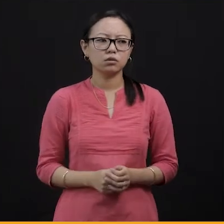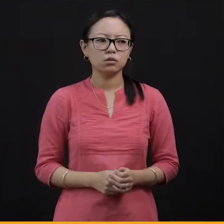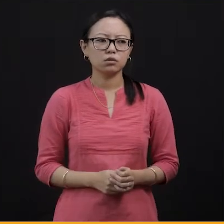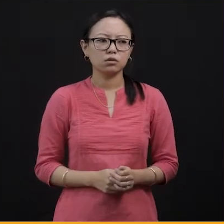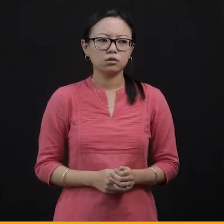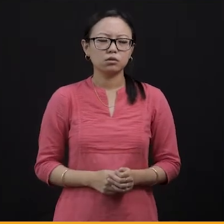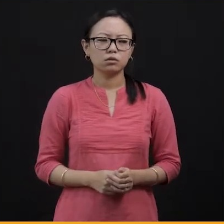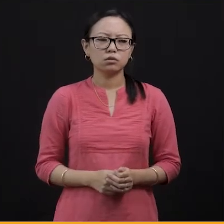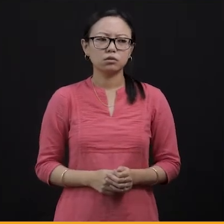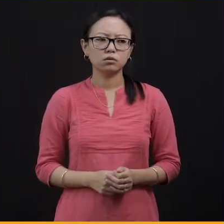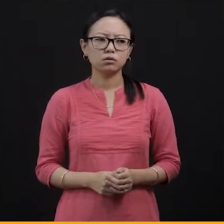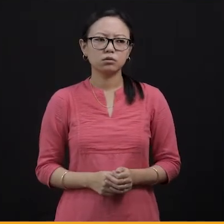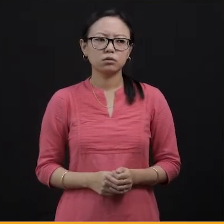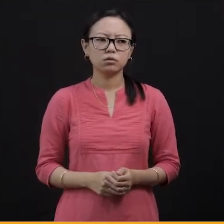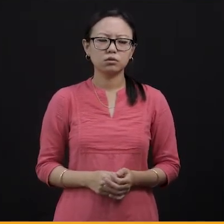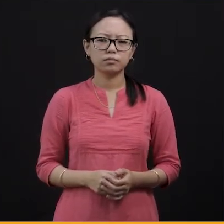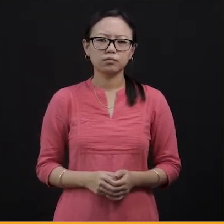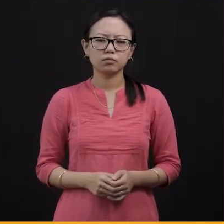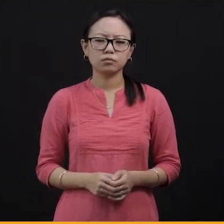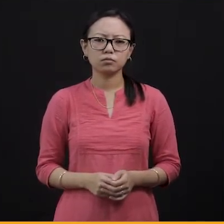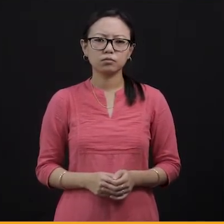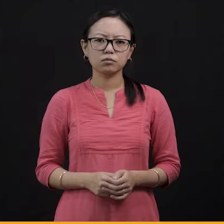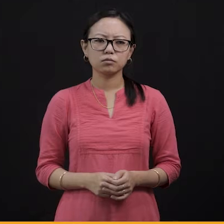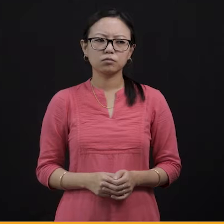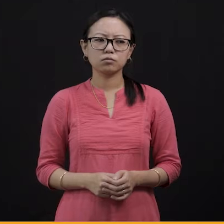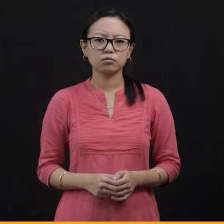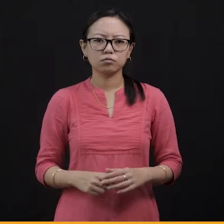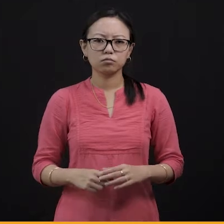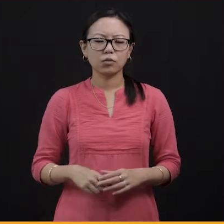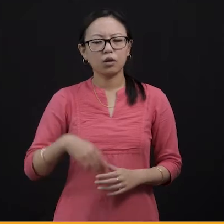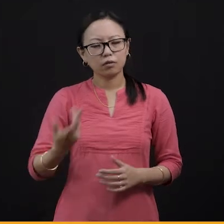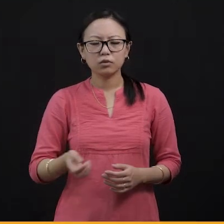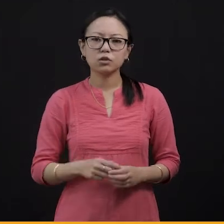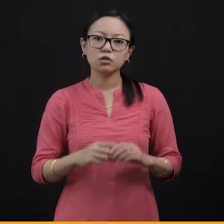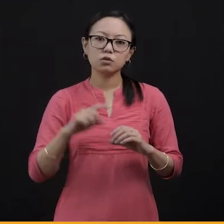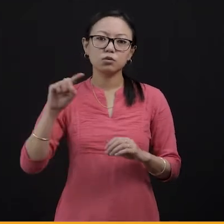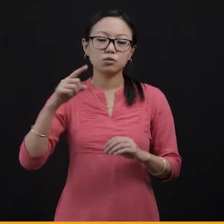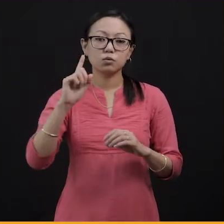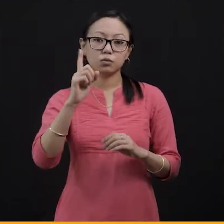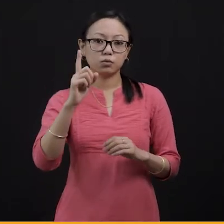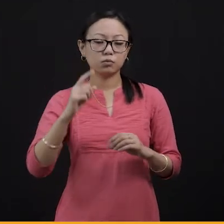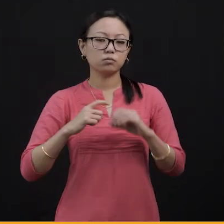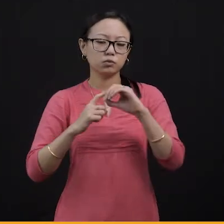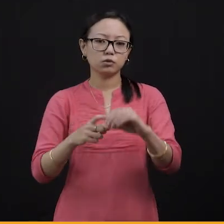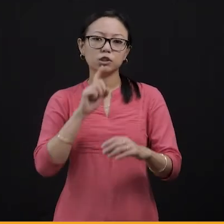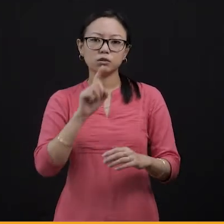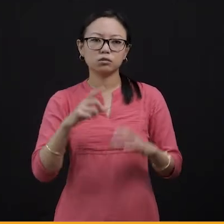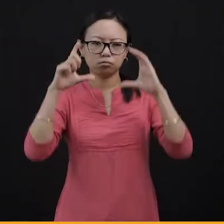iron? Okay. Now students, we all know that the